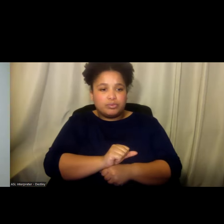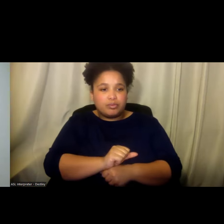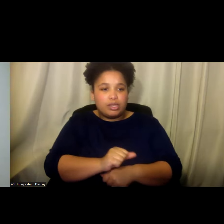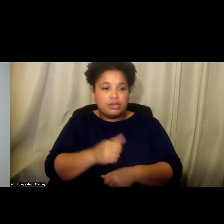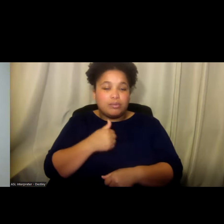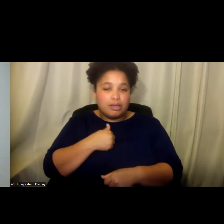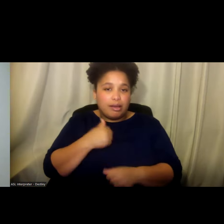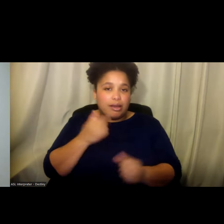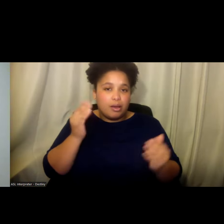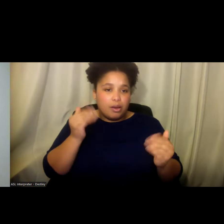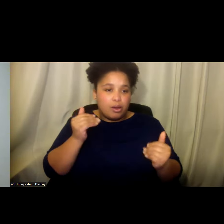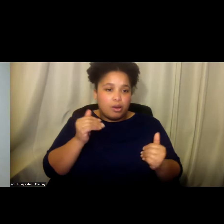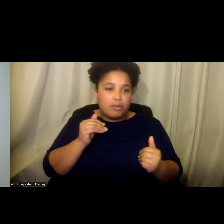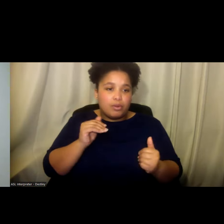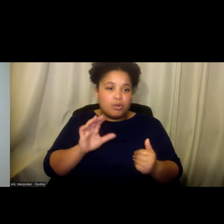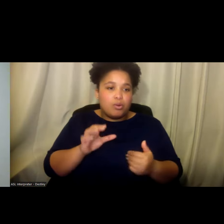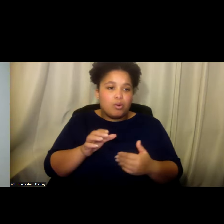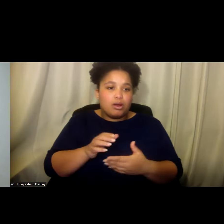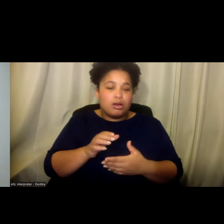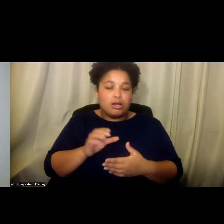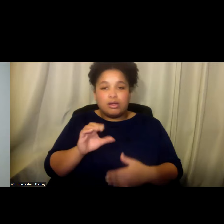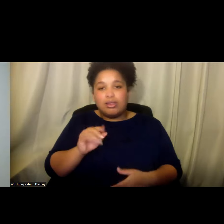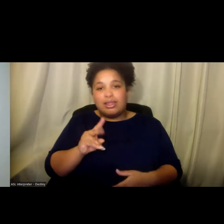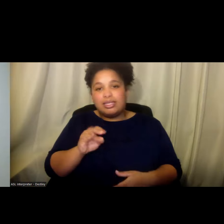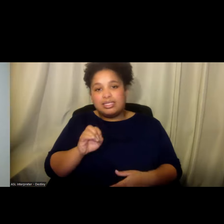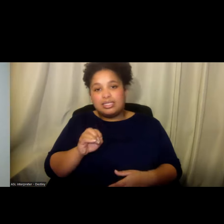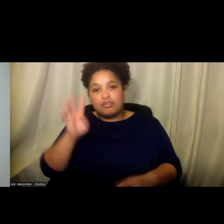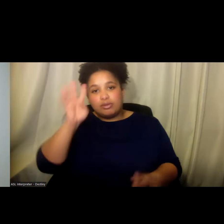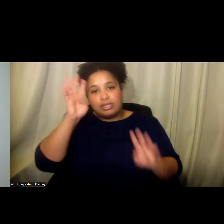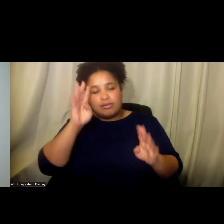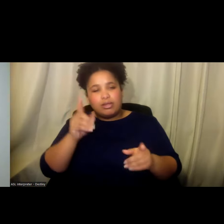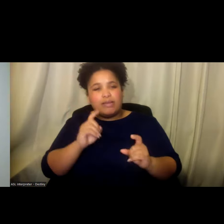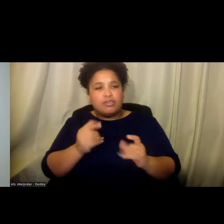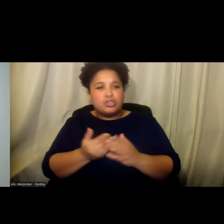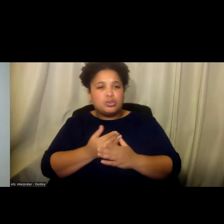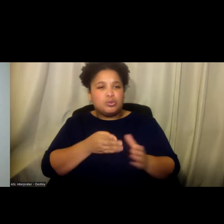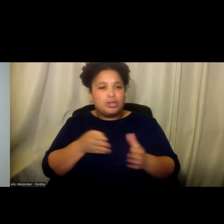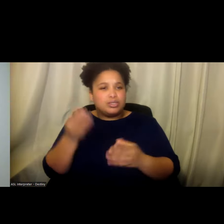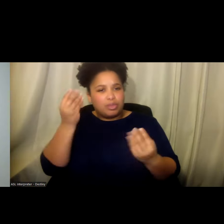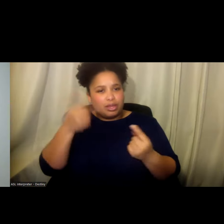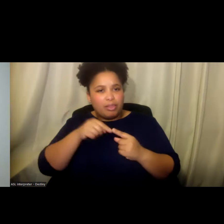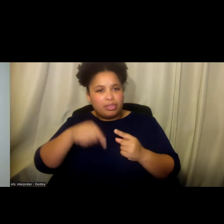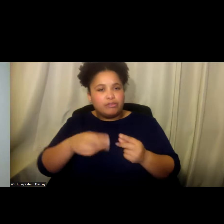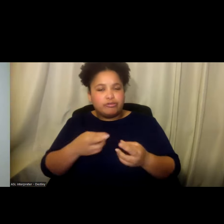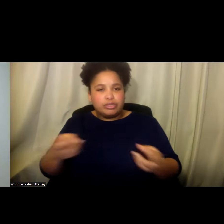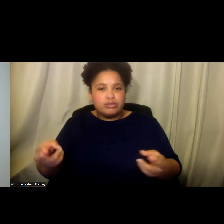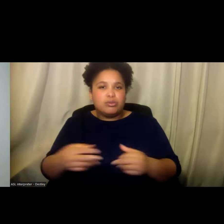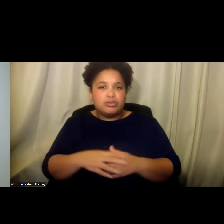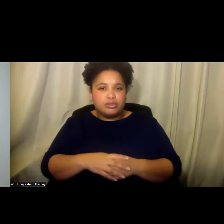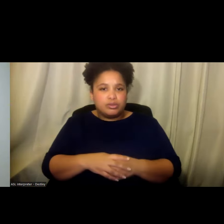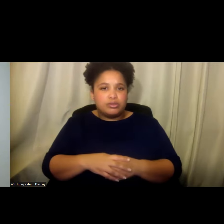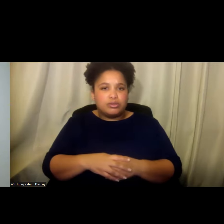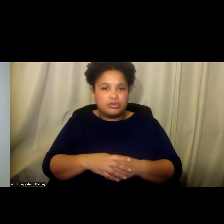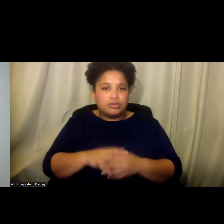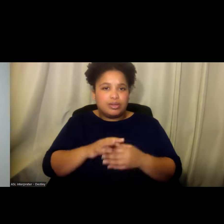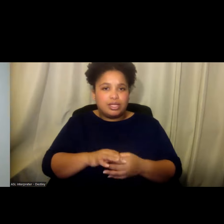hope that your collective creativity will give us new ways of thinking about this resource as it relates to the